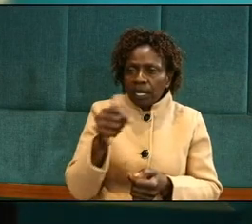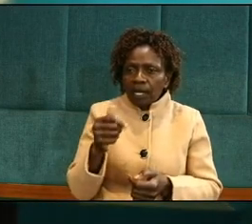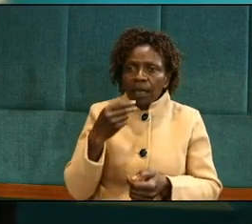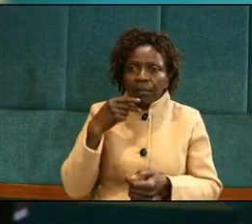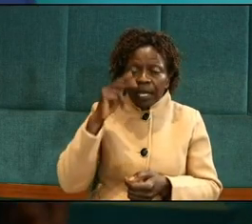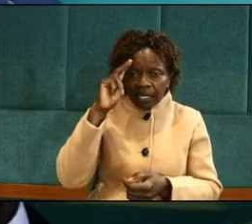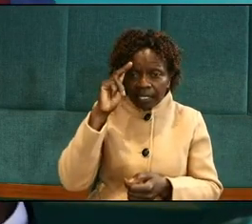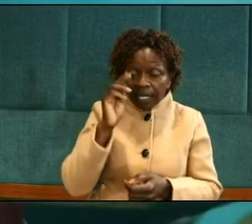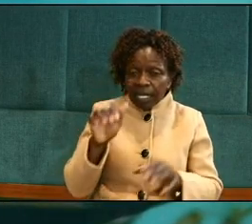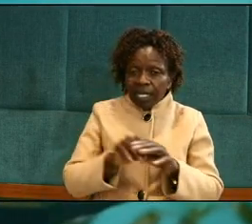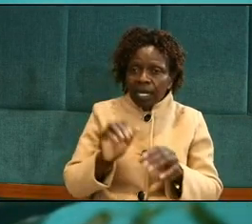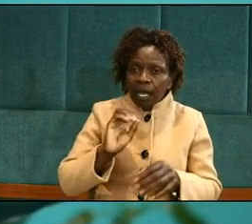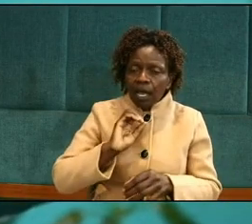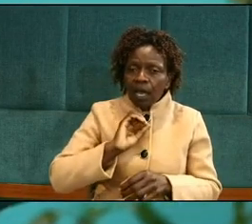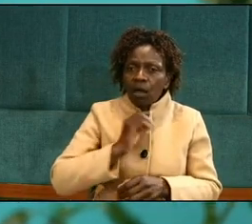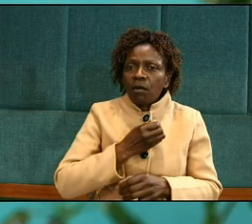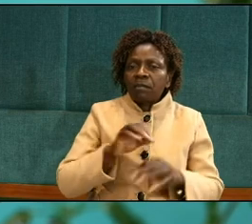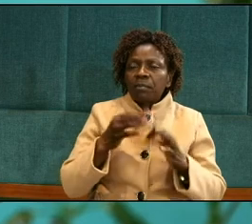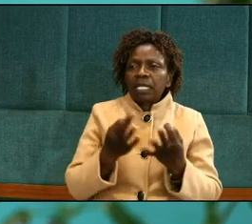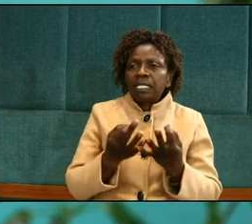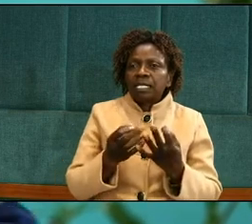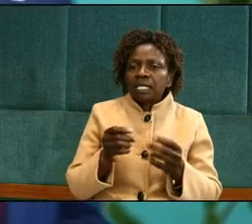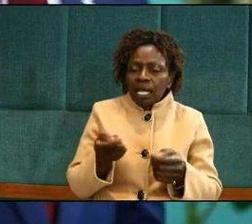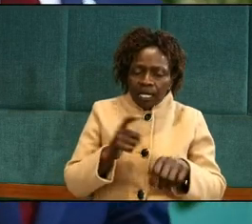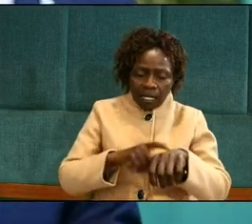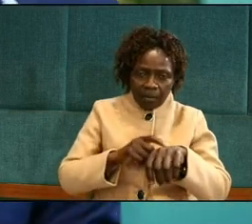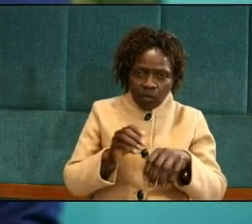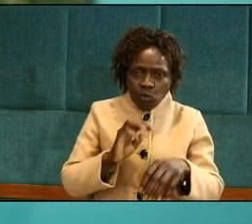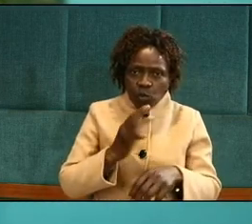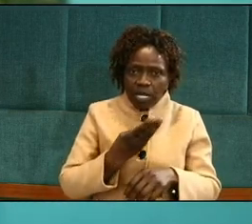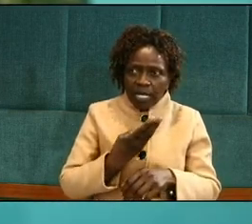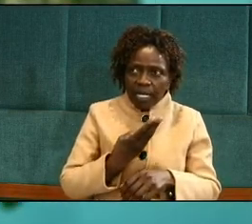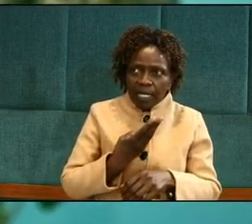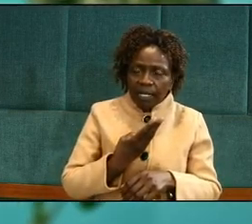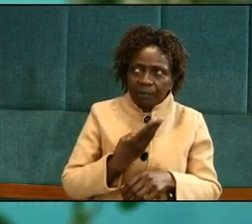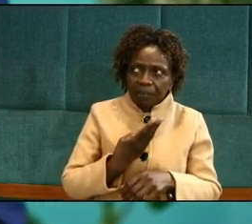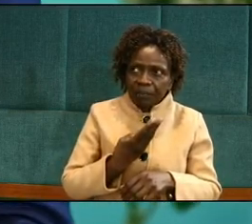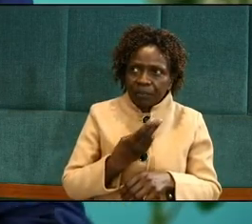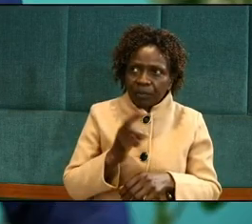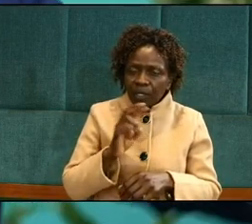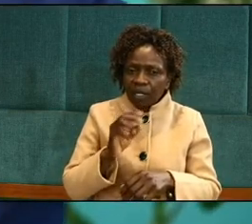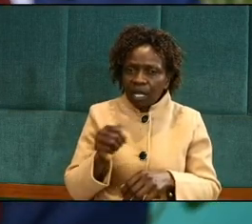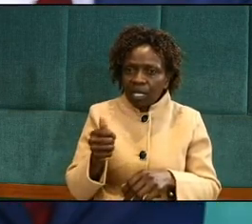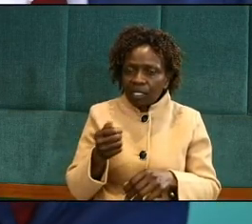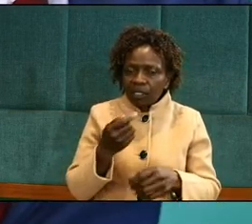Parents, in our families, there are times we segregate others and say, you can get married to